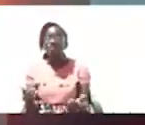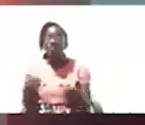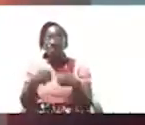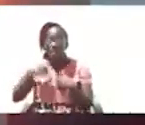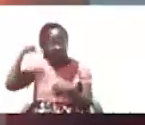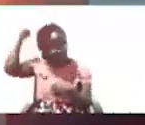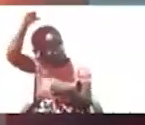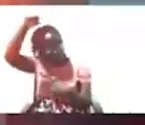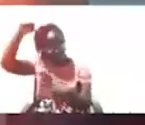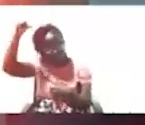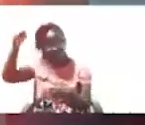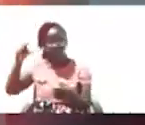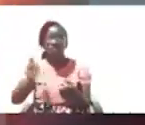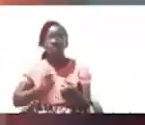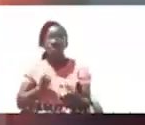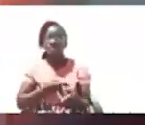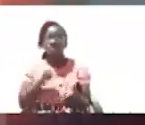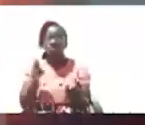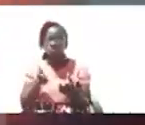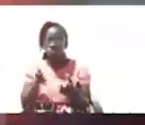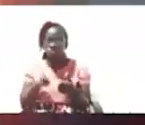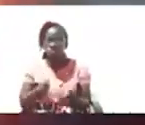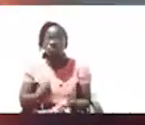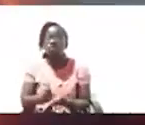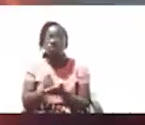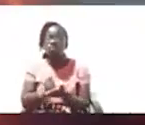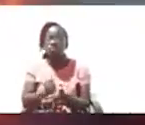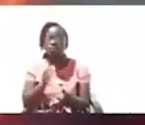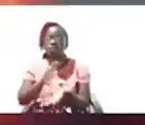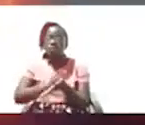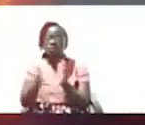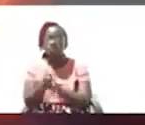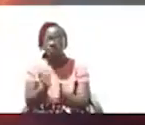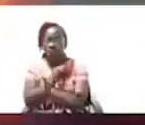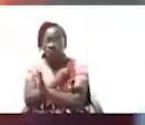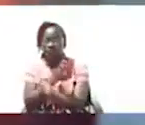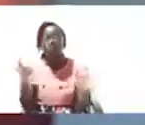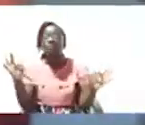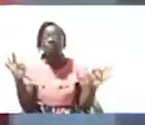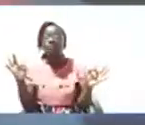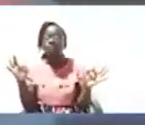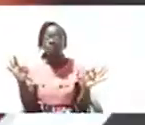us to loose you and let you go.